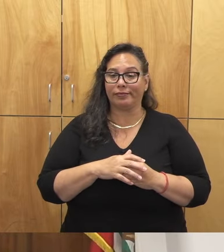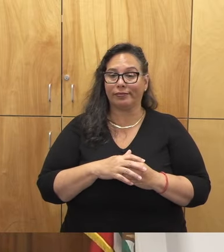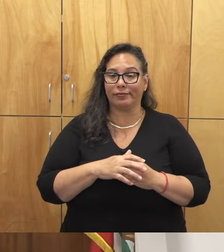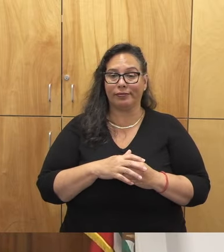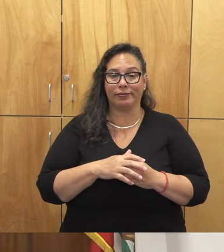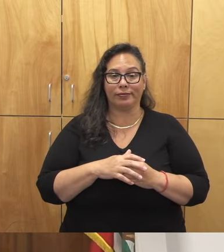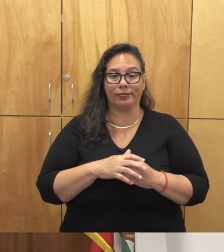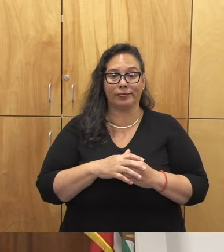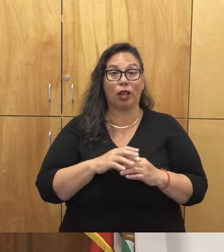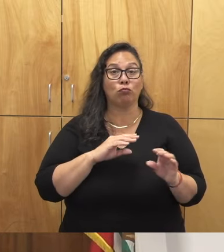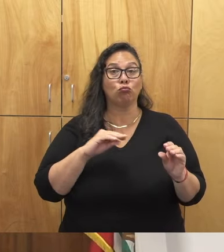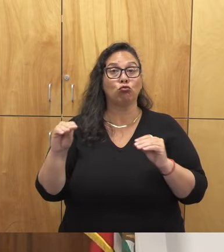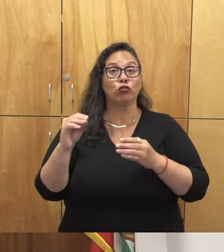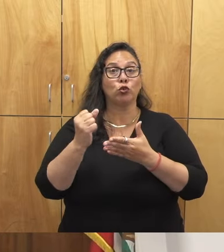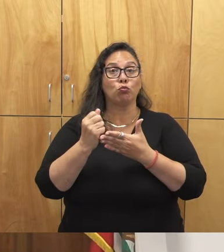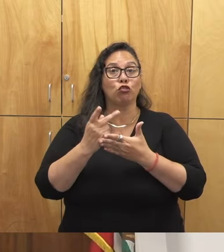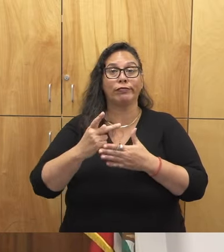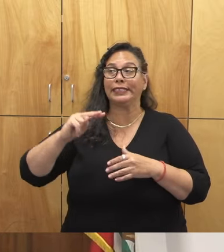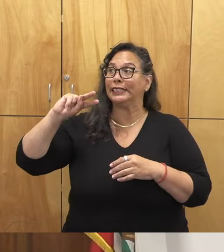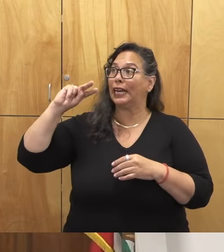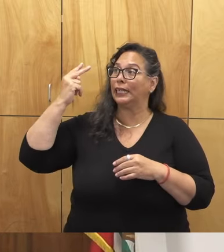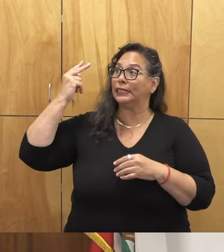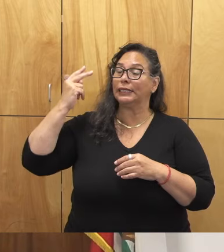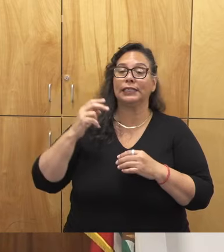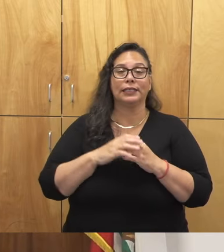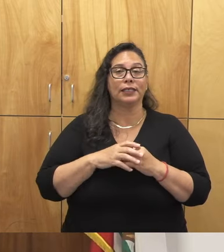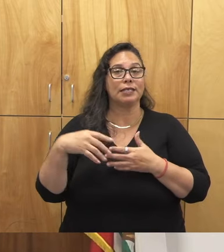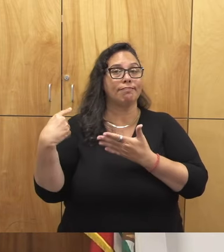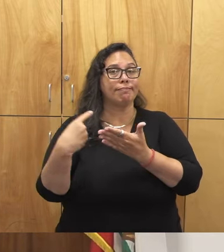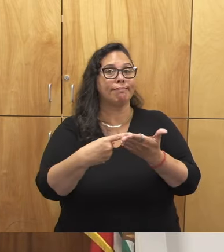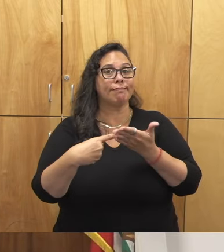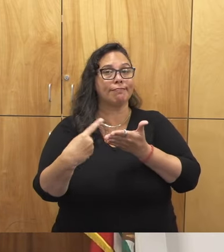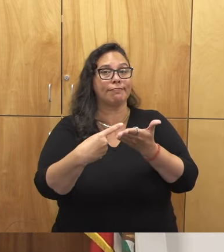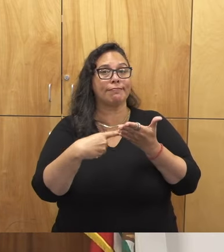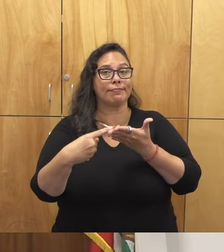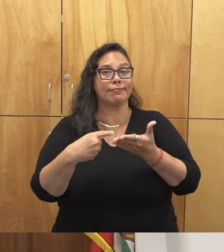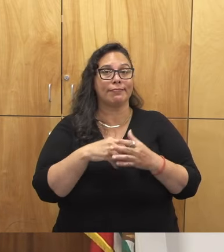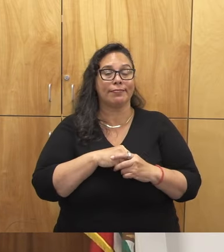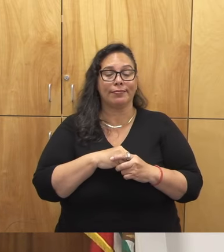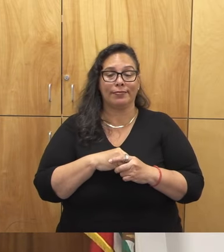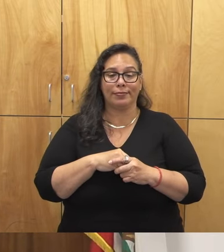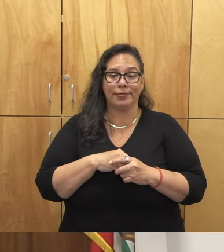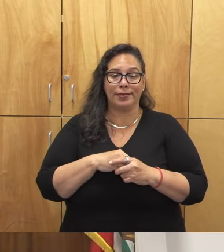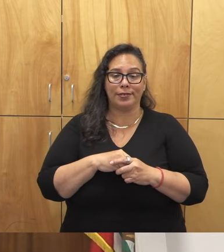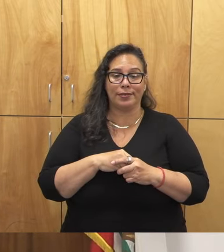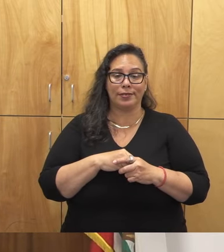2024-2025. Move to approve. Second. Discussion?